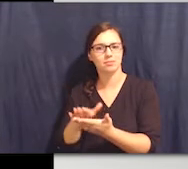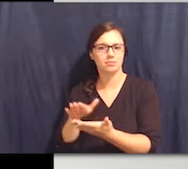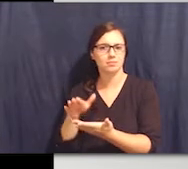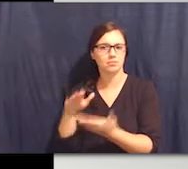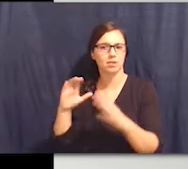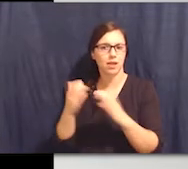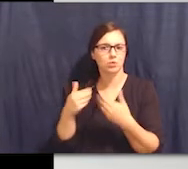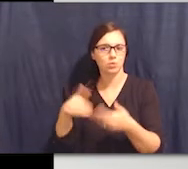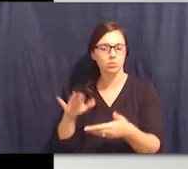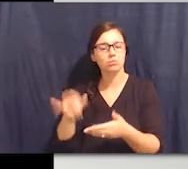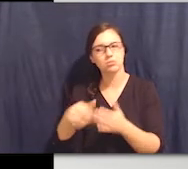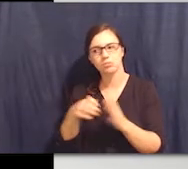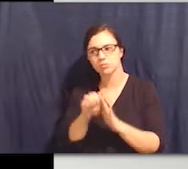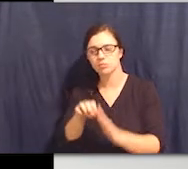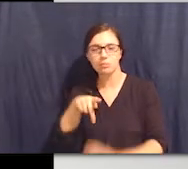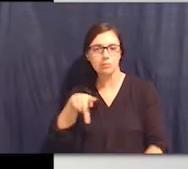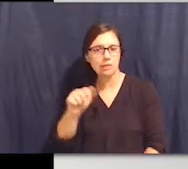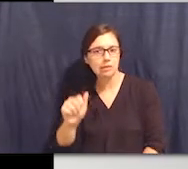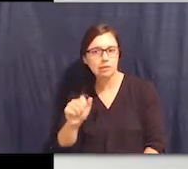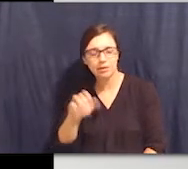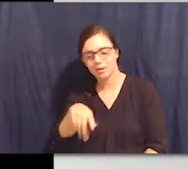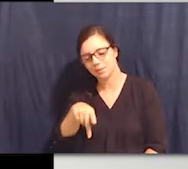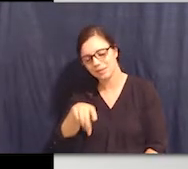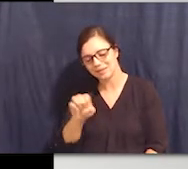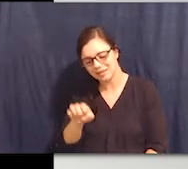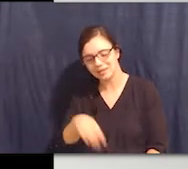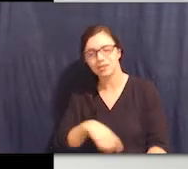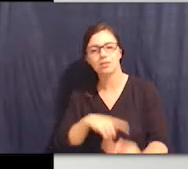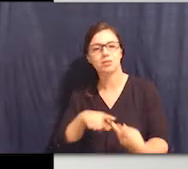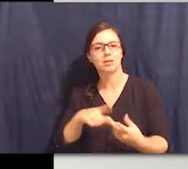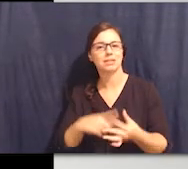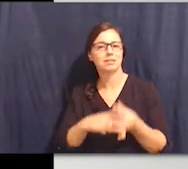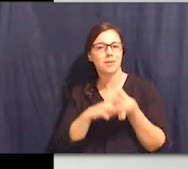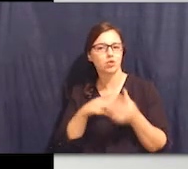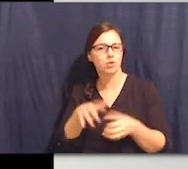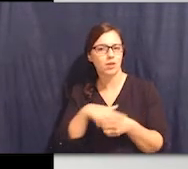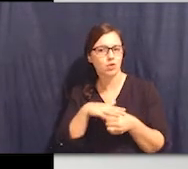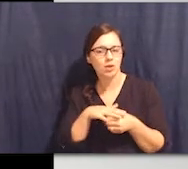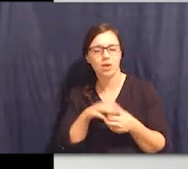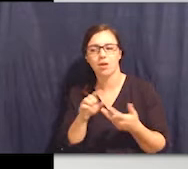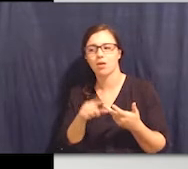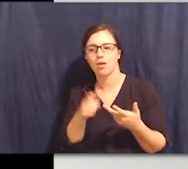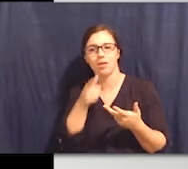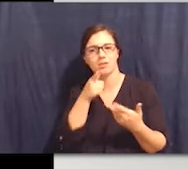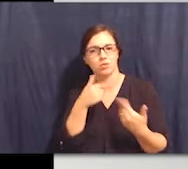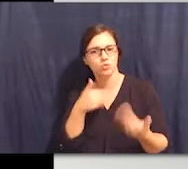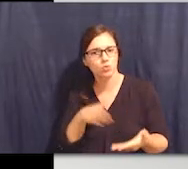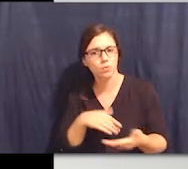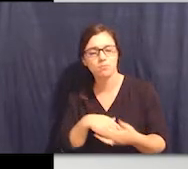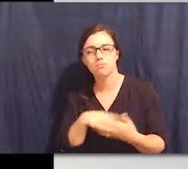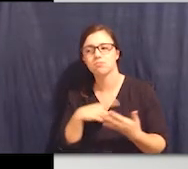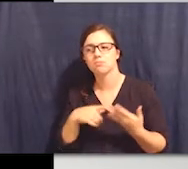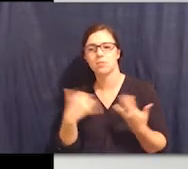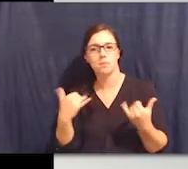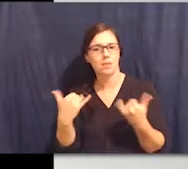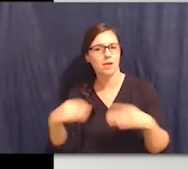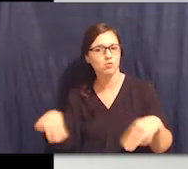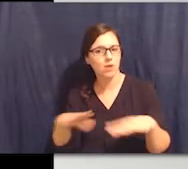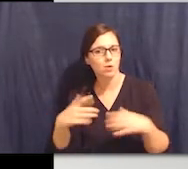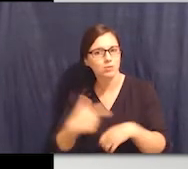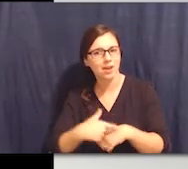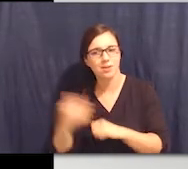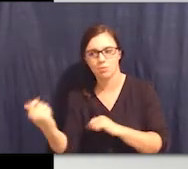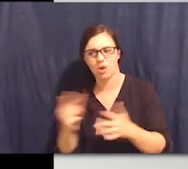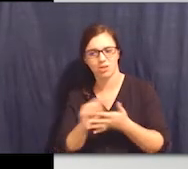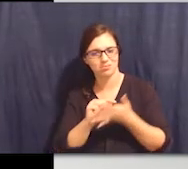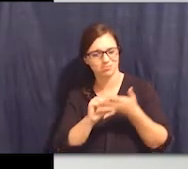It's PE, it's special area, it's lunchroom, it's playground time.